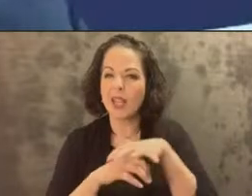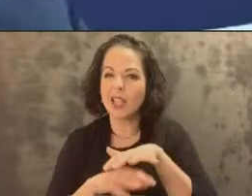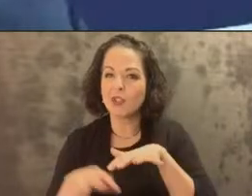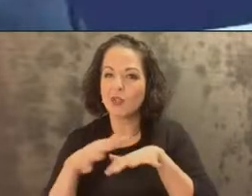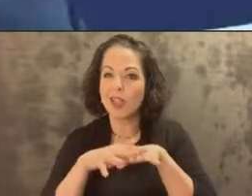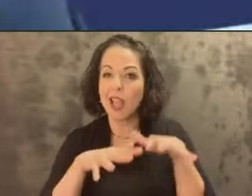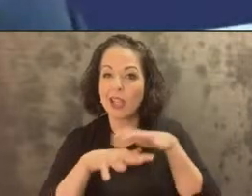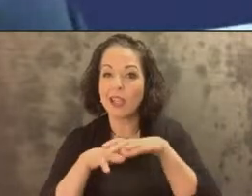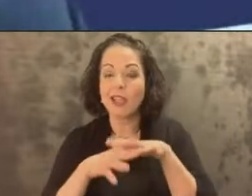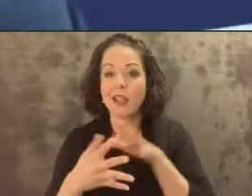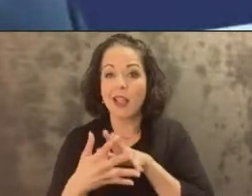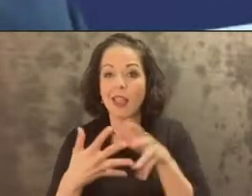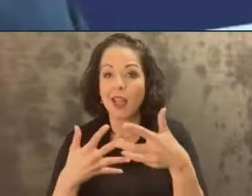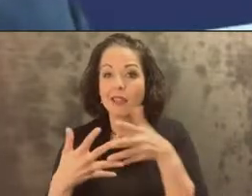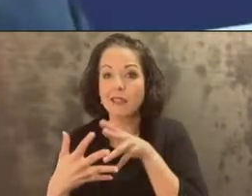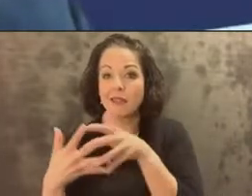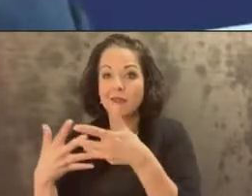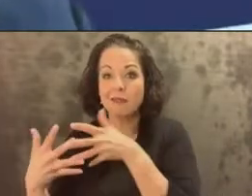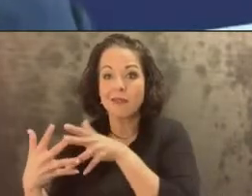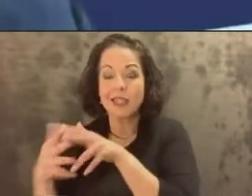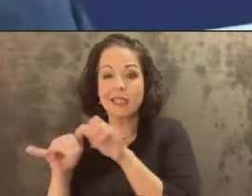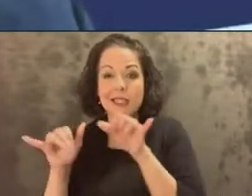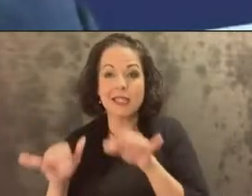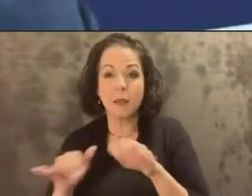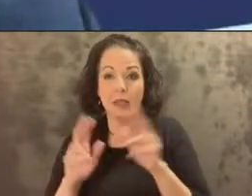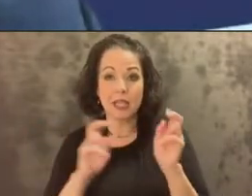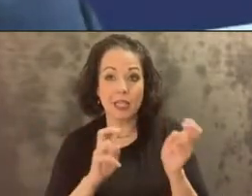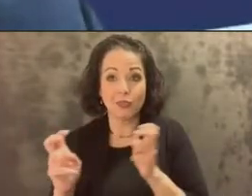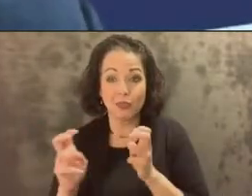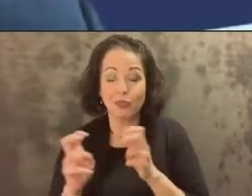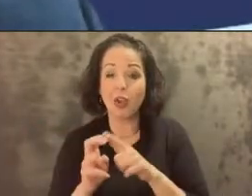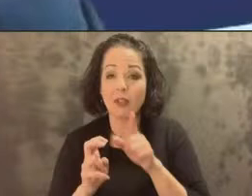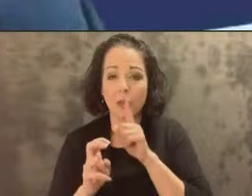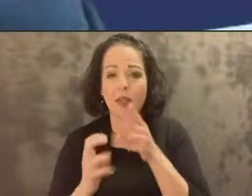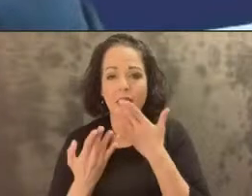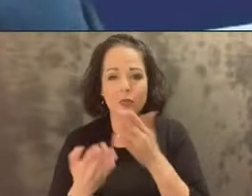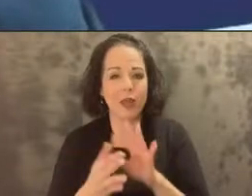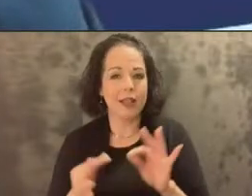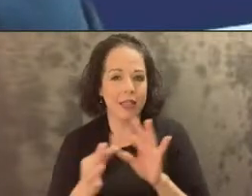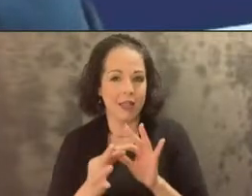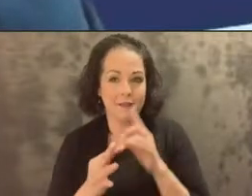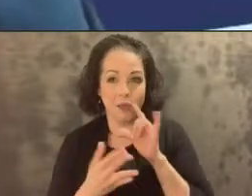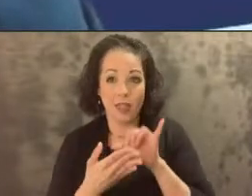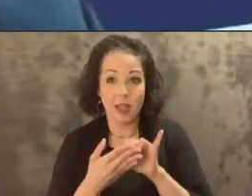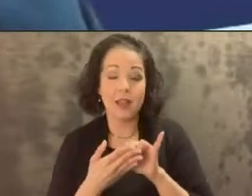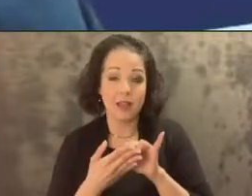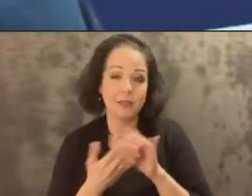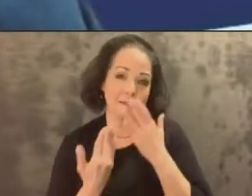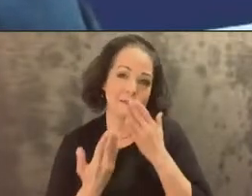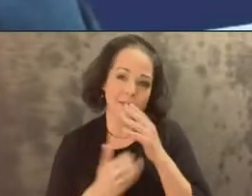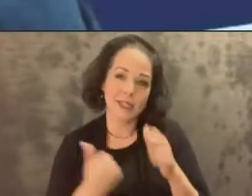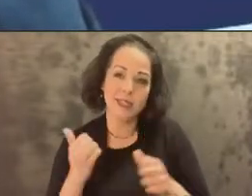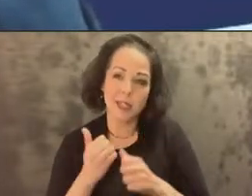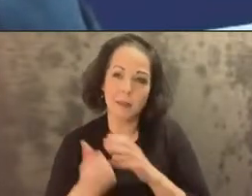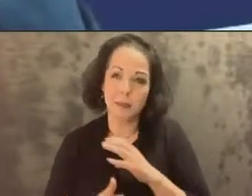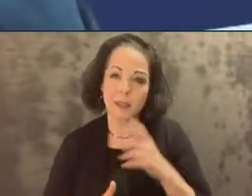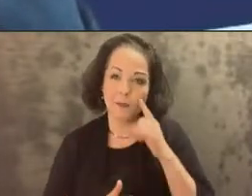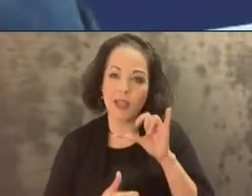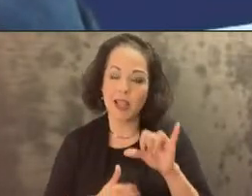all these systemic issues are. So I just wanted to make that comment and thank the subcommittee for the tremendous